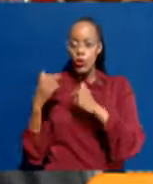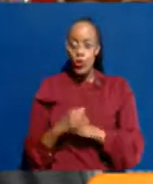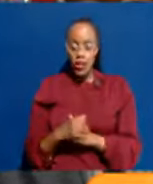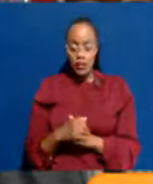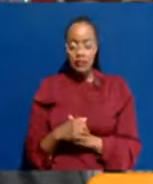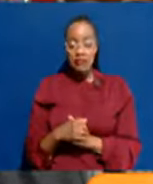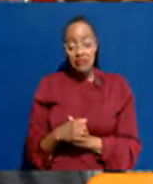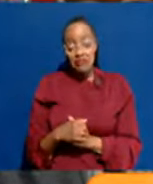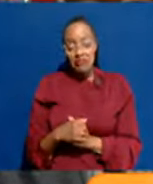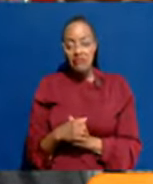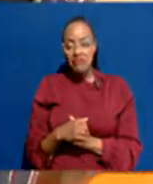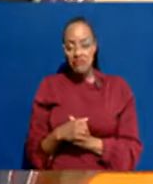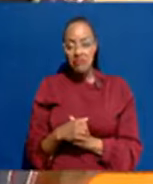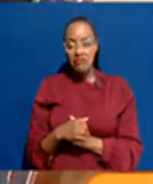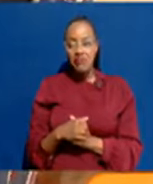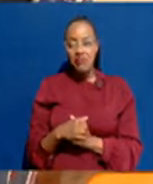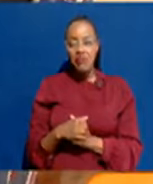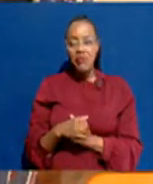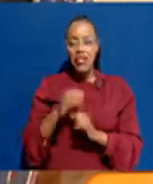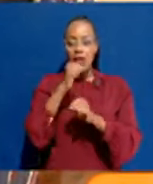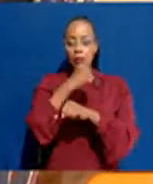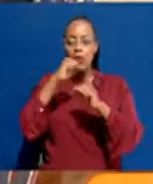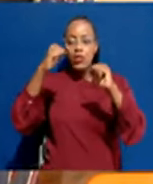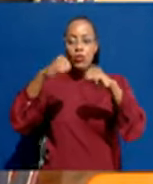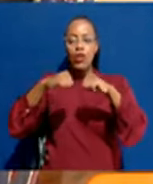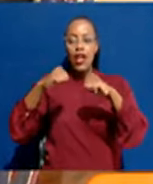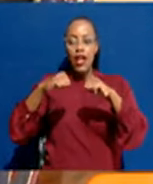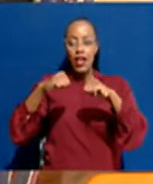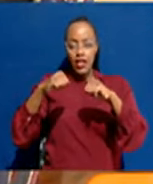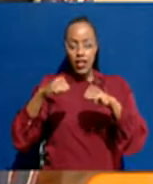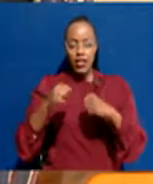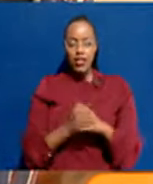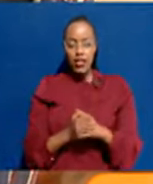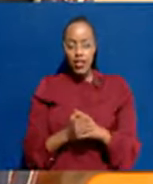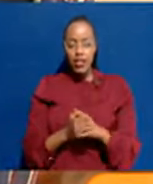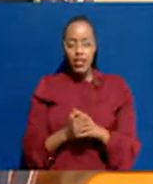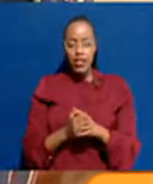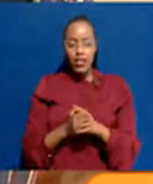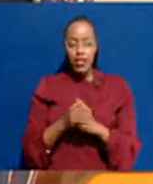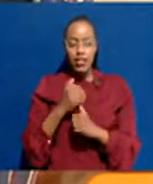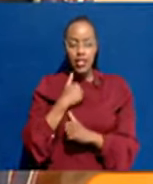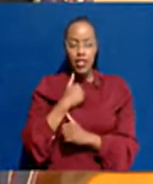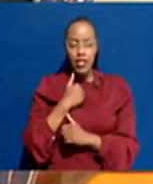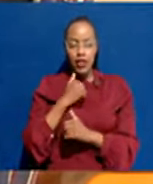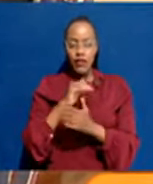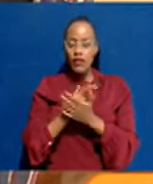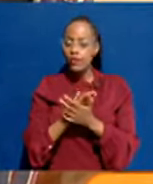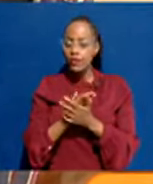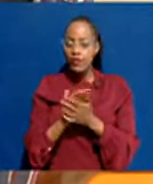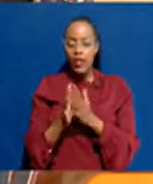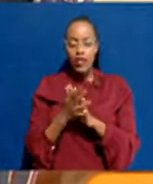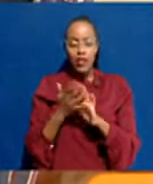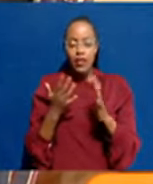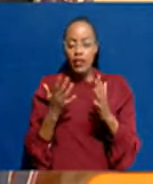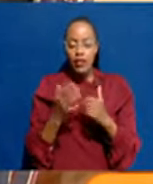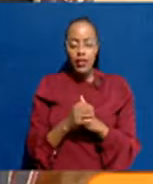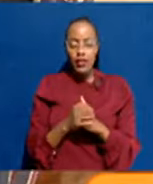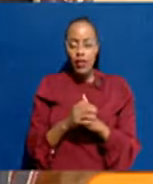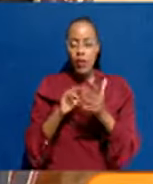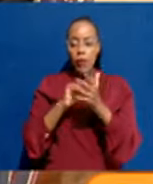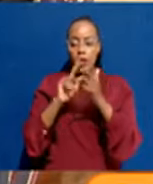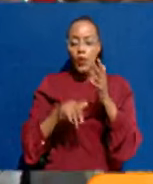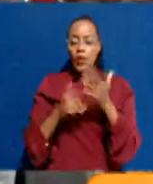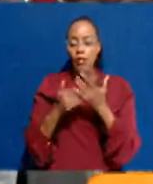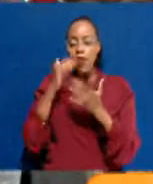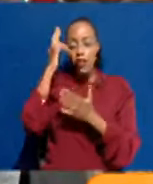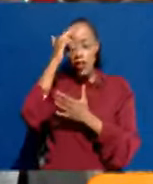Now, they could not agree. You know, they knew they cannot agree. So that's why they